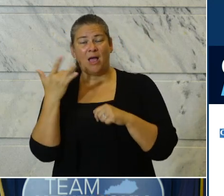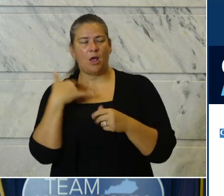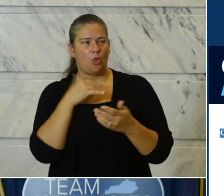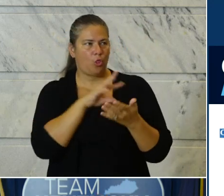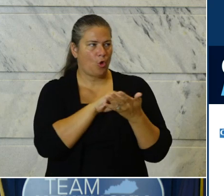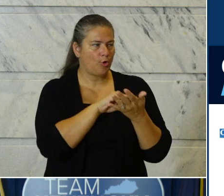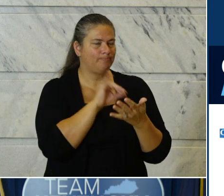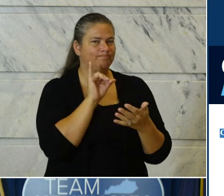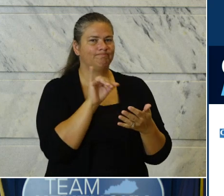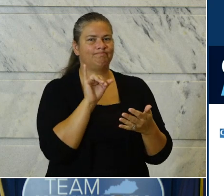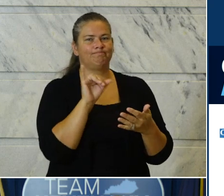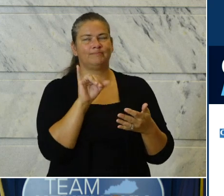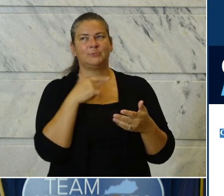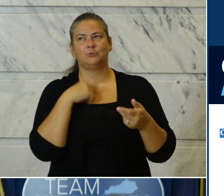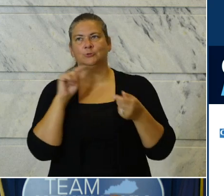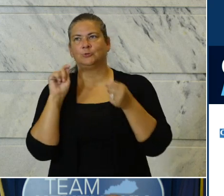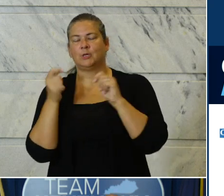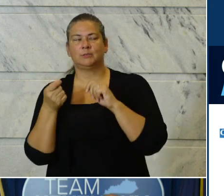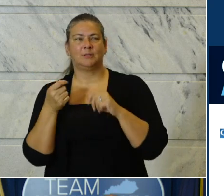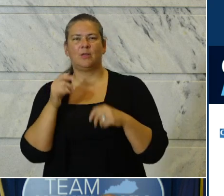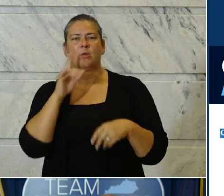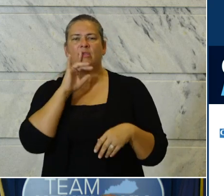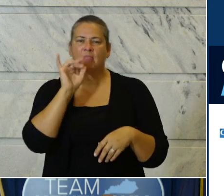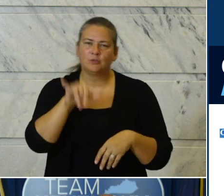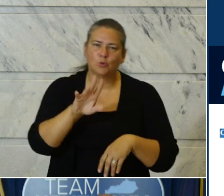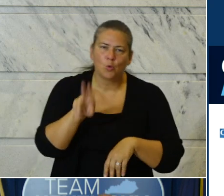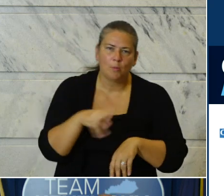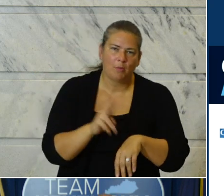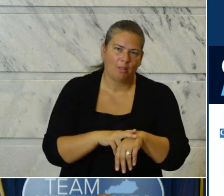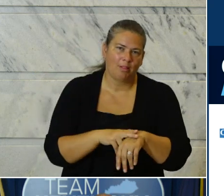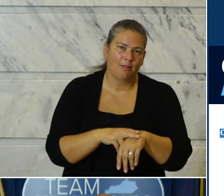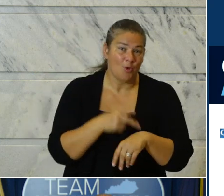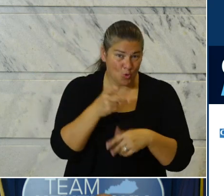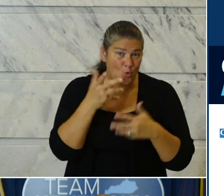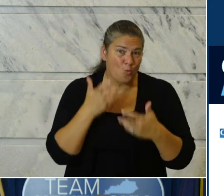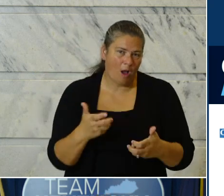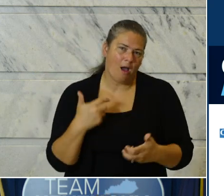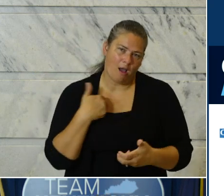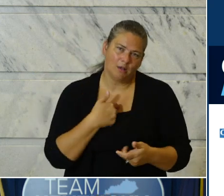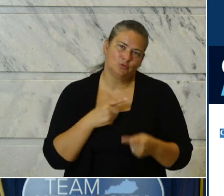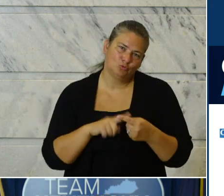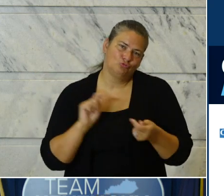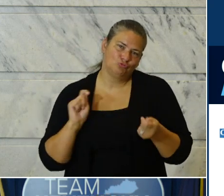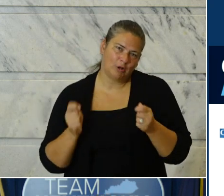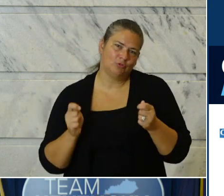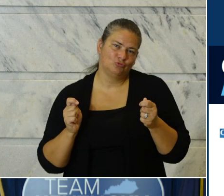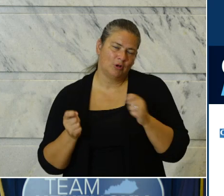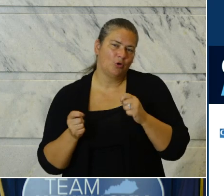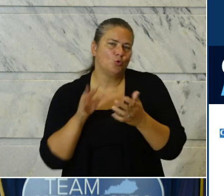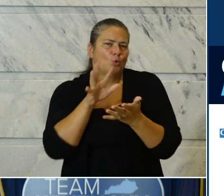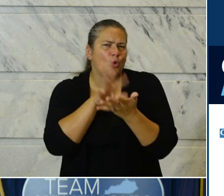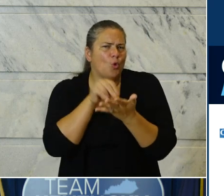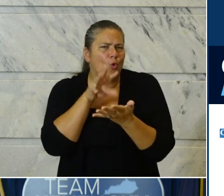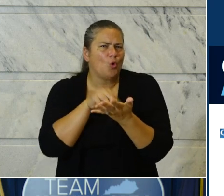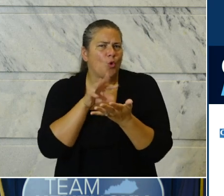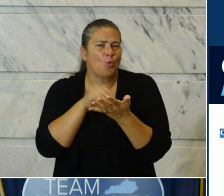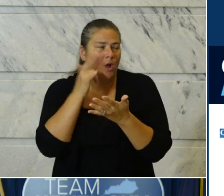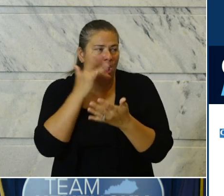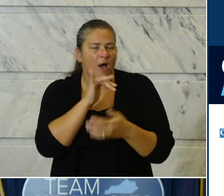I just want to draw attention to that. That is normal. You should want us to do that because that's part of the learning process, and we get better with time, we